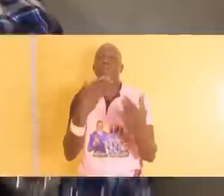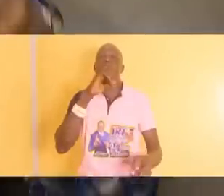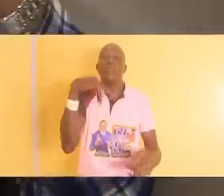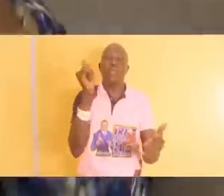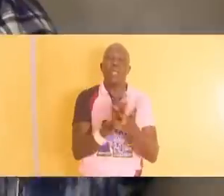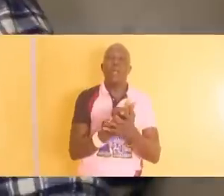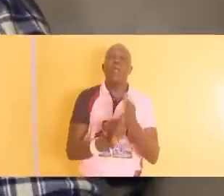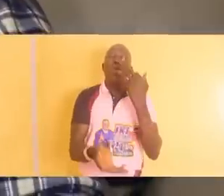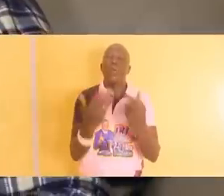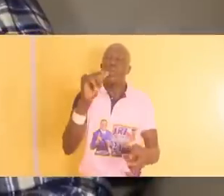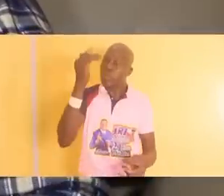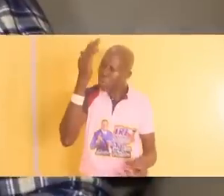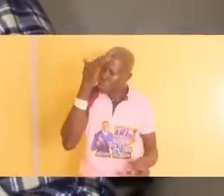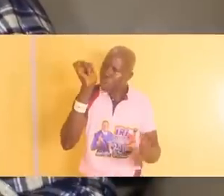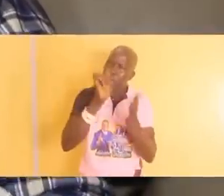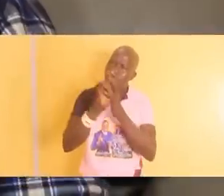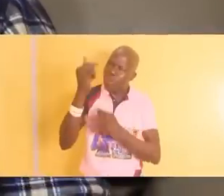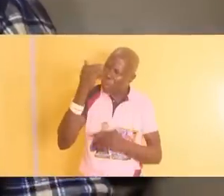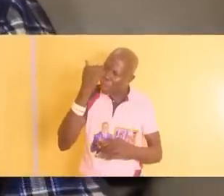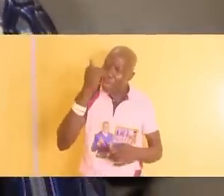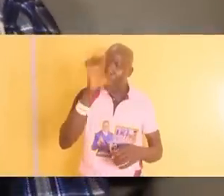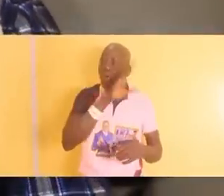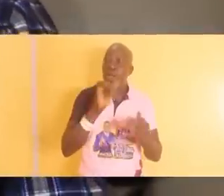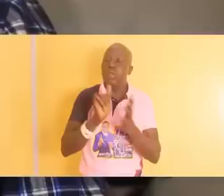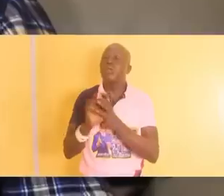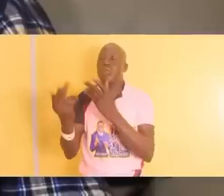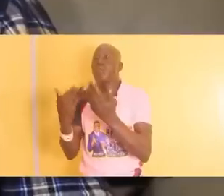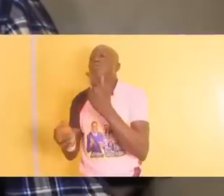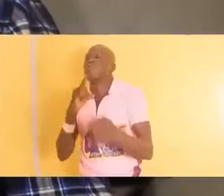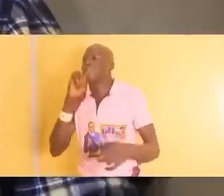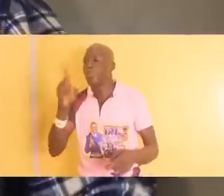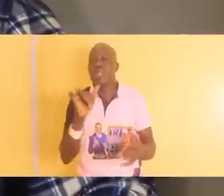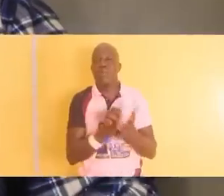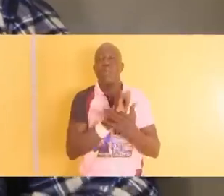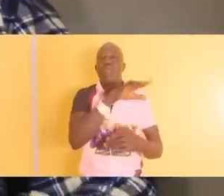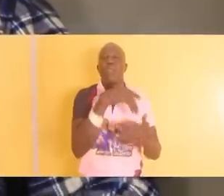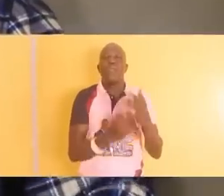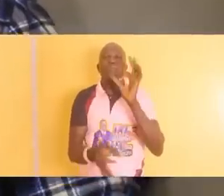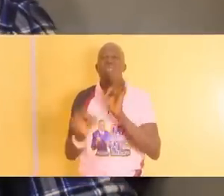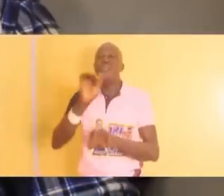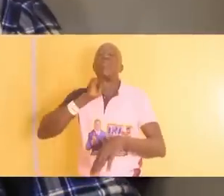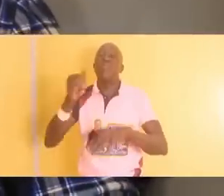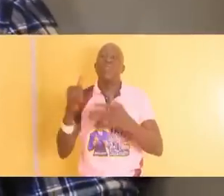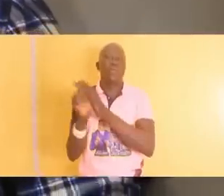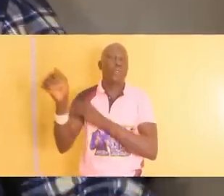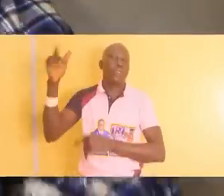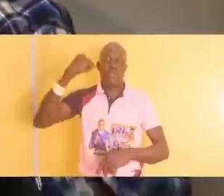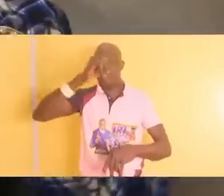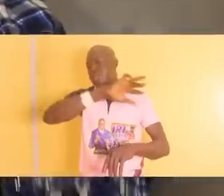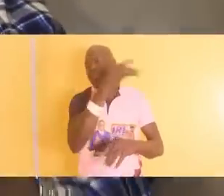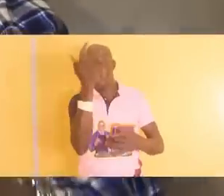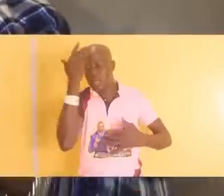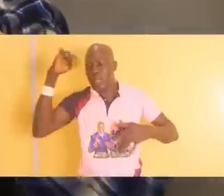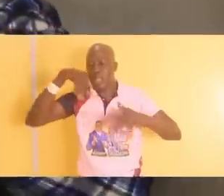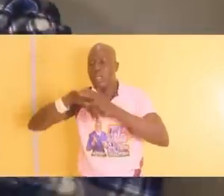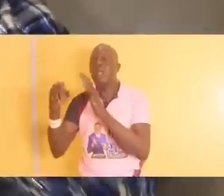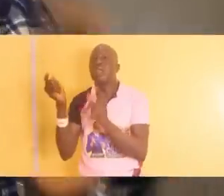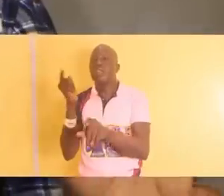pay, you have cataracts. Make sure you diagnose your eyes and see the cataracts. If it's not